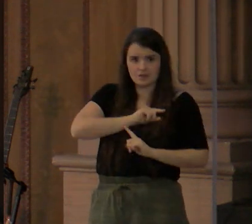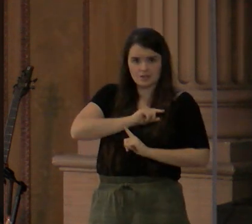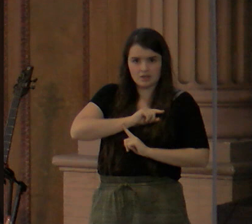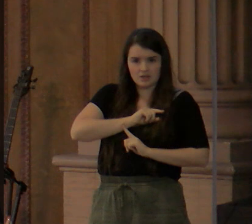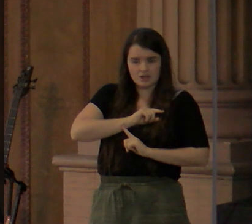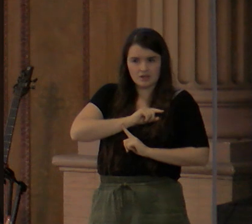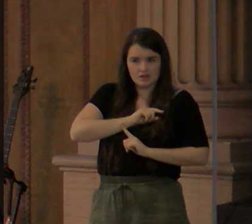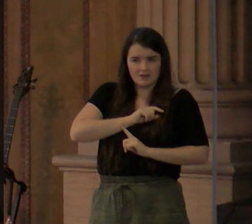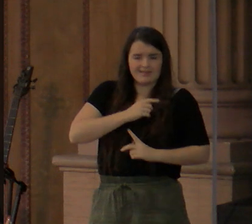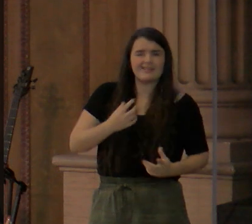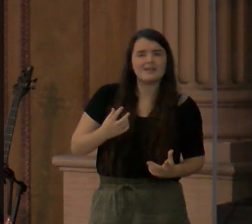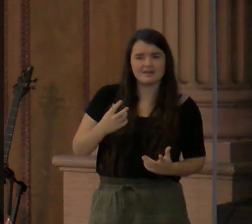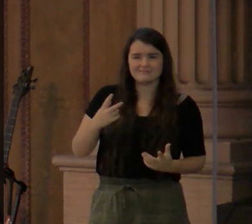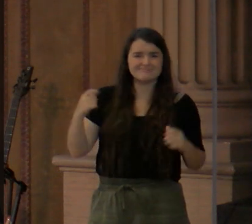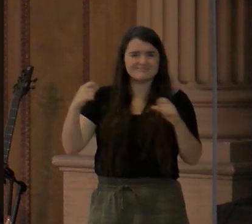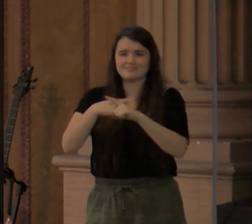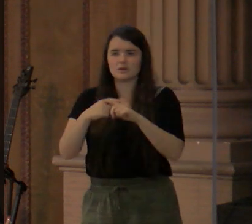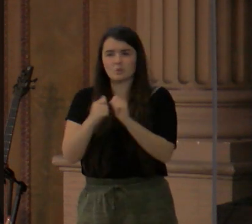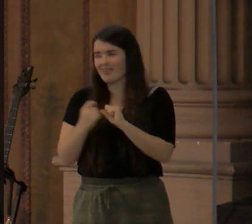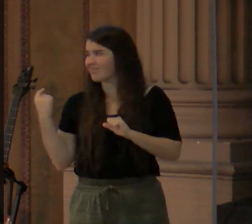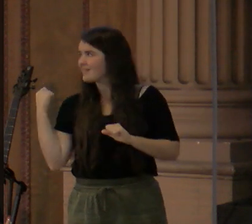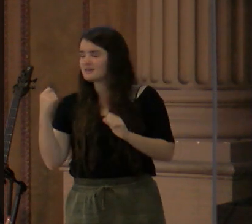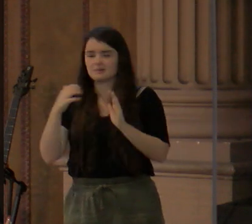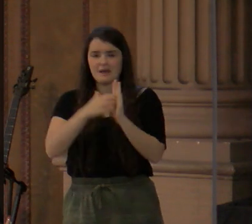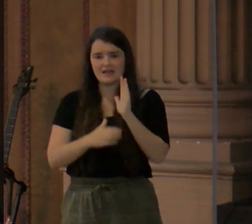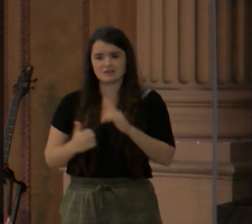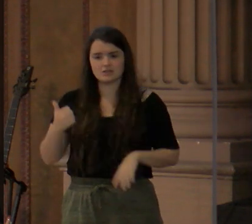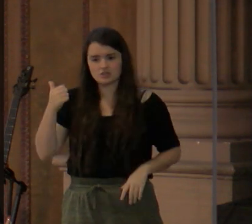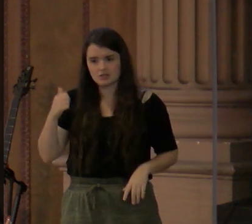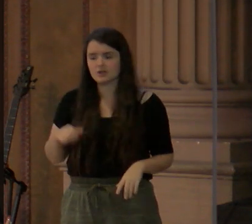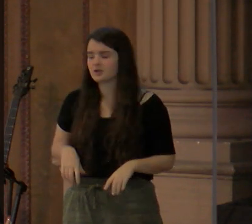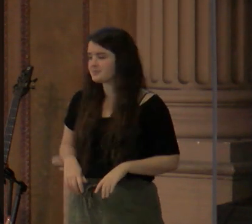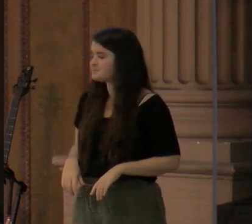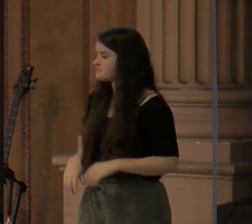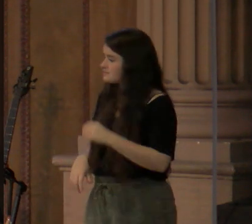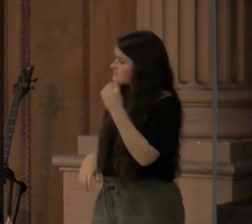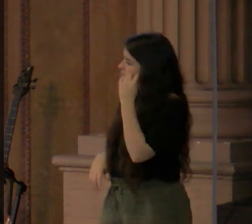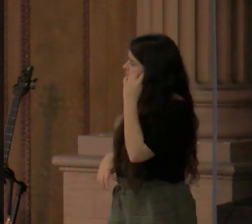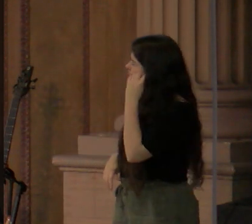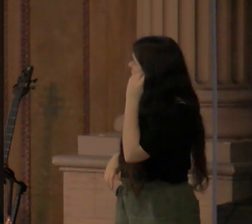a passage like this? This is Matthew 7, verse 24 in the Sermon on the Mount. Jesus says,